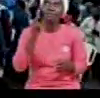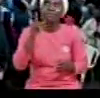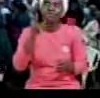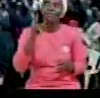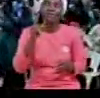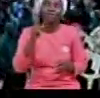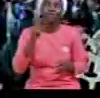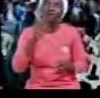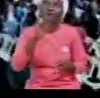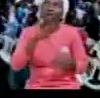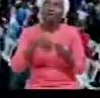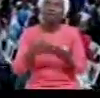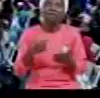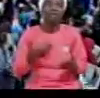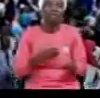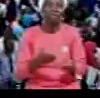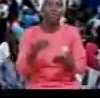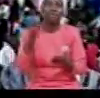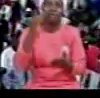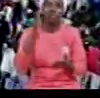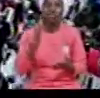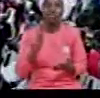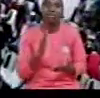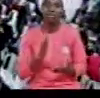want, Lord. Oh